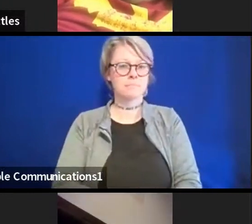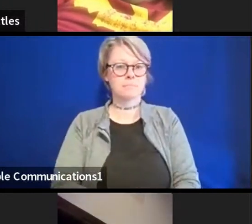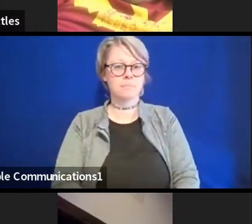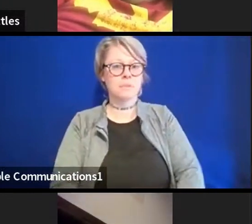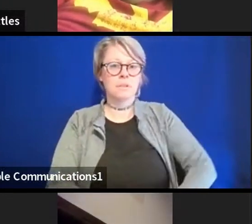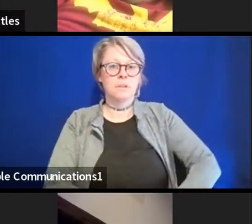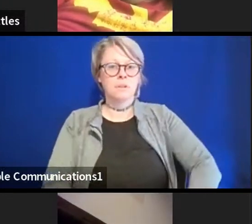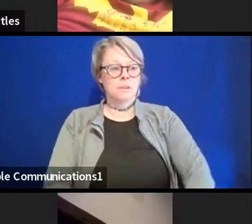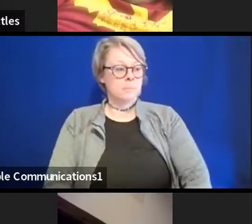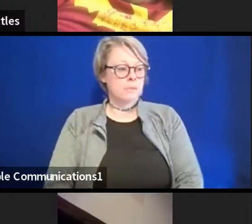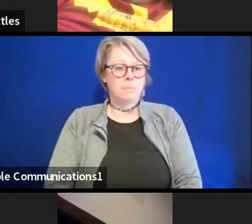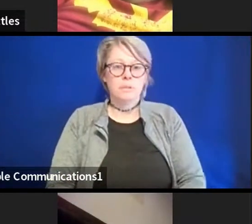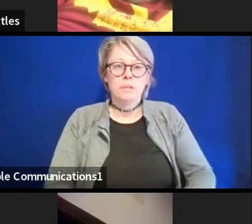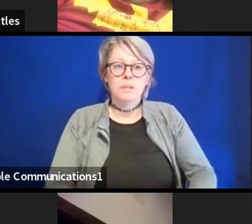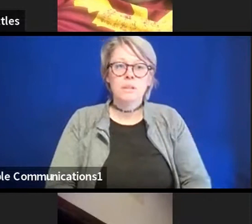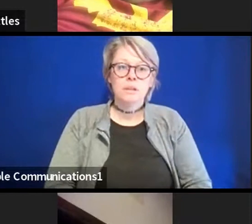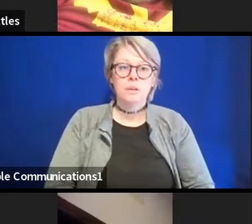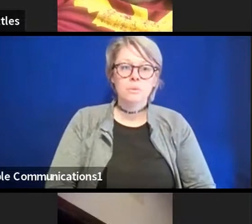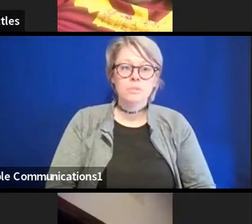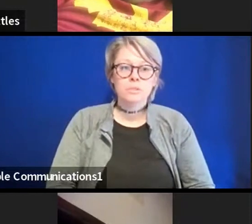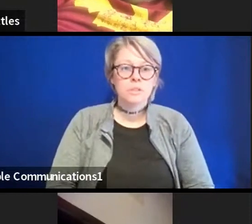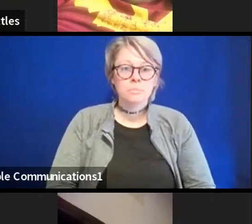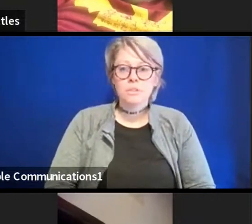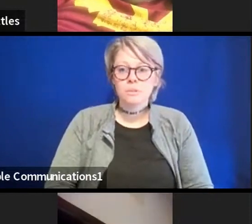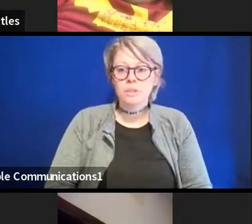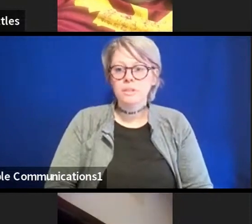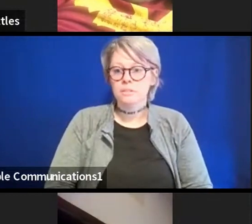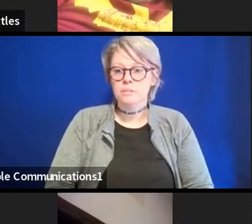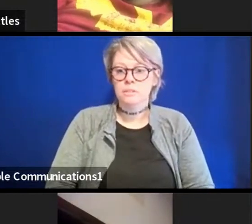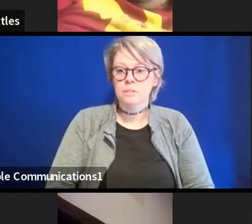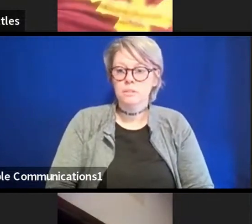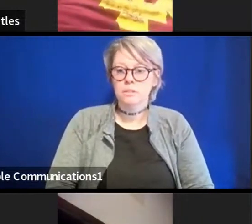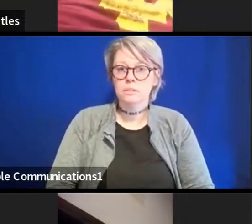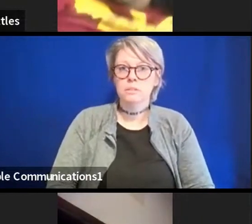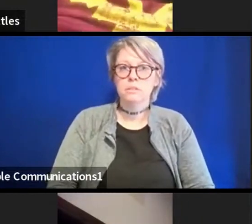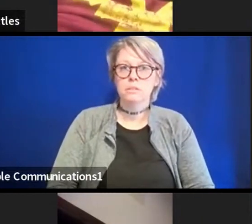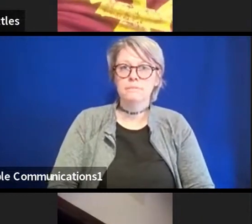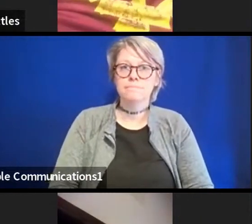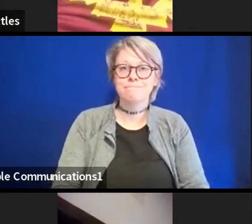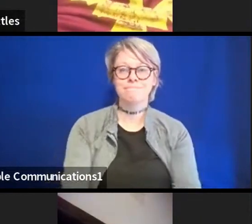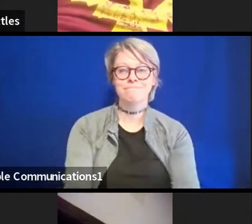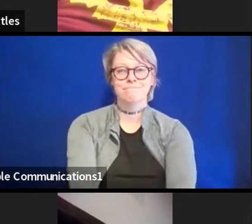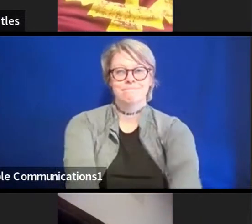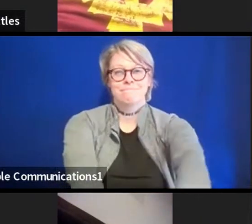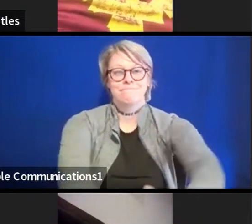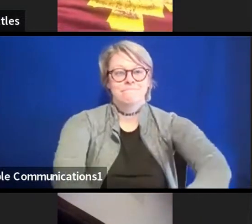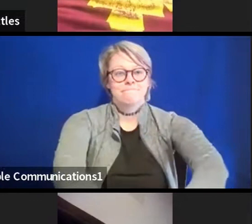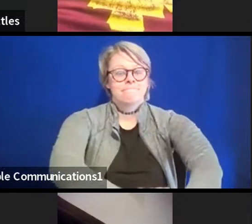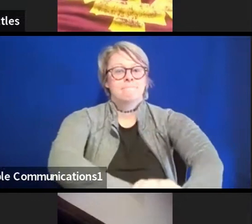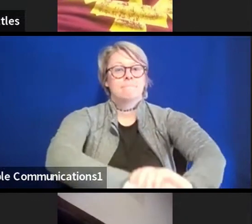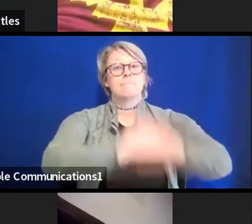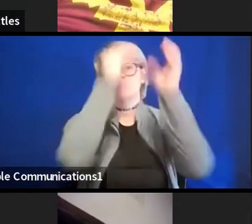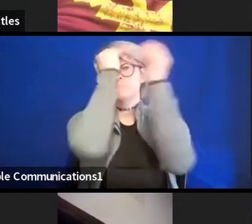Okay. Well, there's been quite a few, but just to start off, I'm severely hard